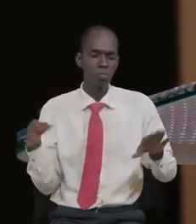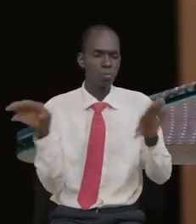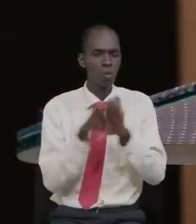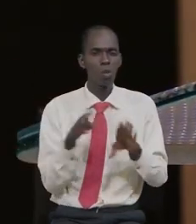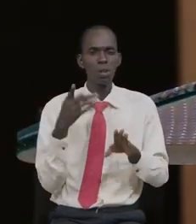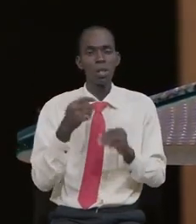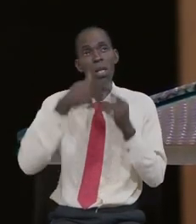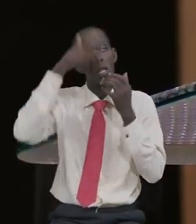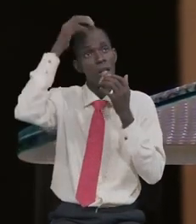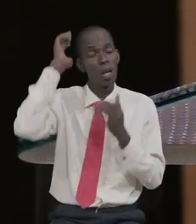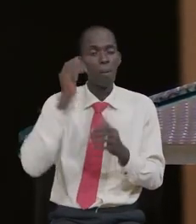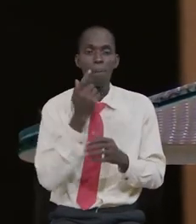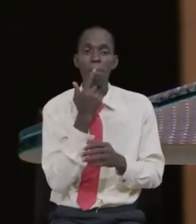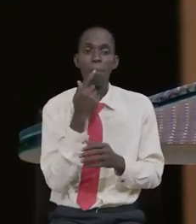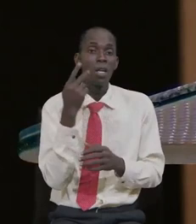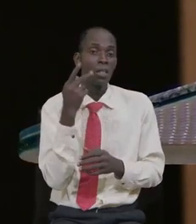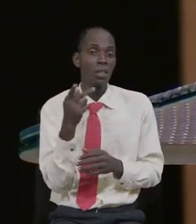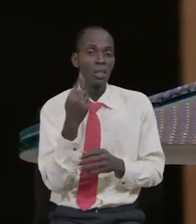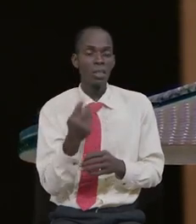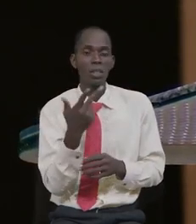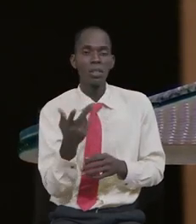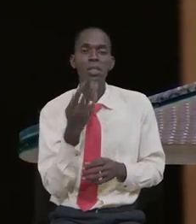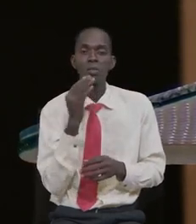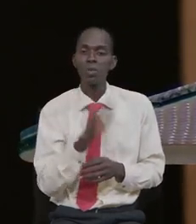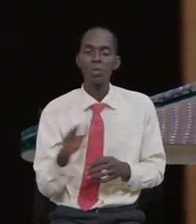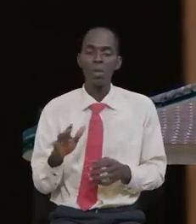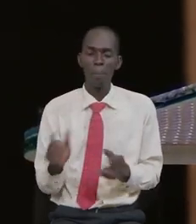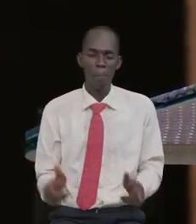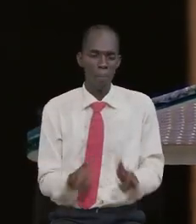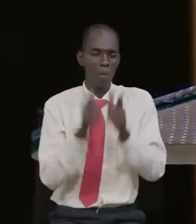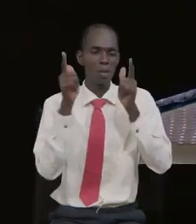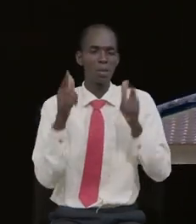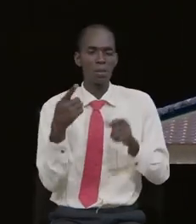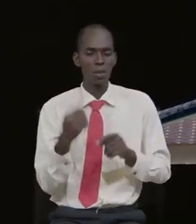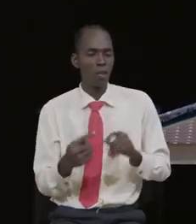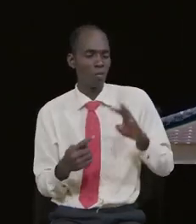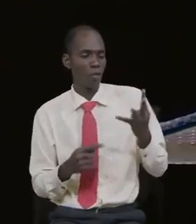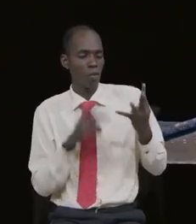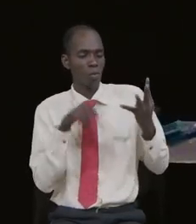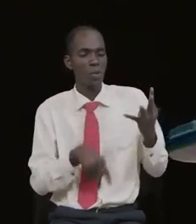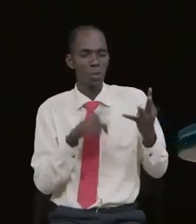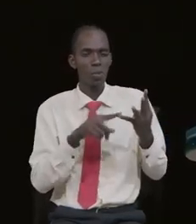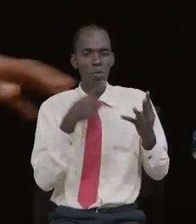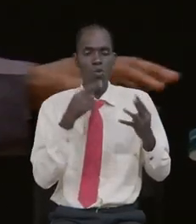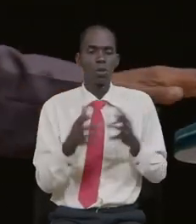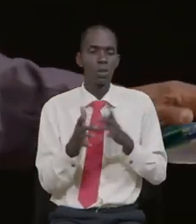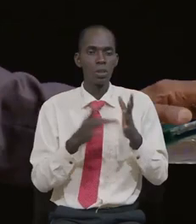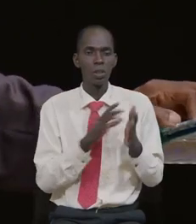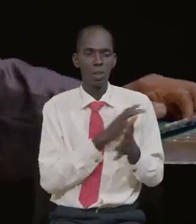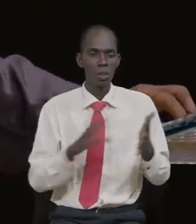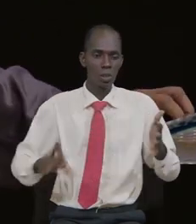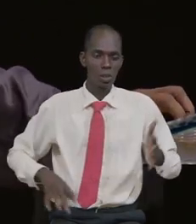Meshach, and Abednego, they saw the Son of God. They saw the fourth one. And they were walking together, talking together. In